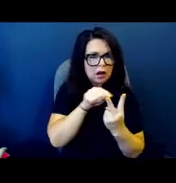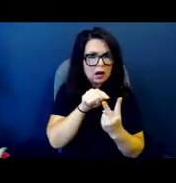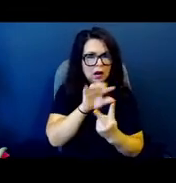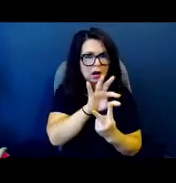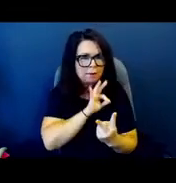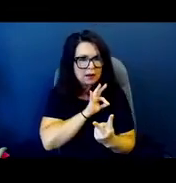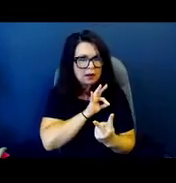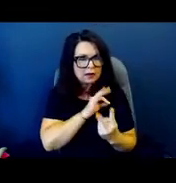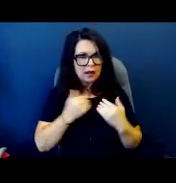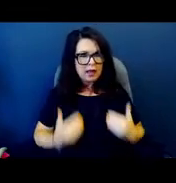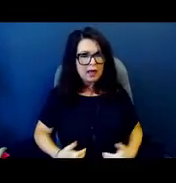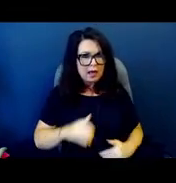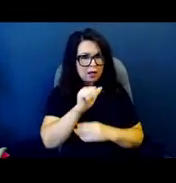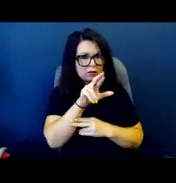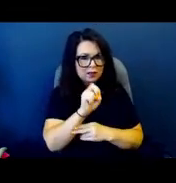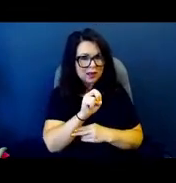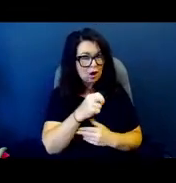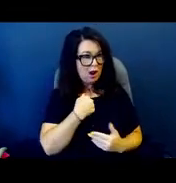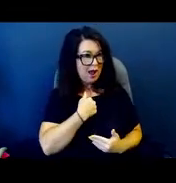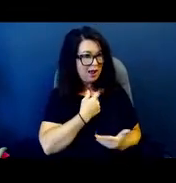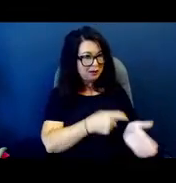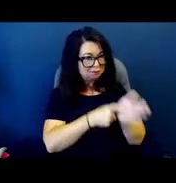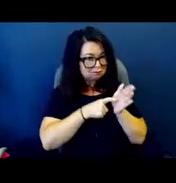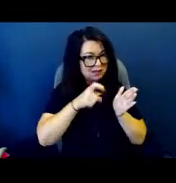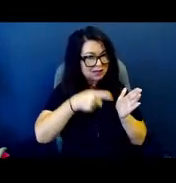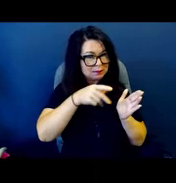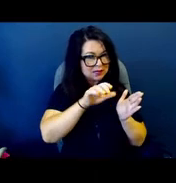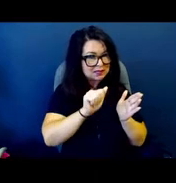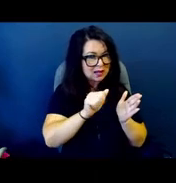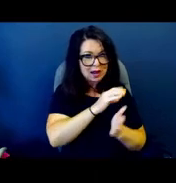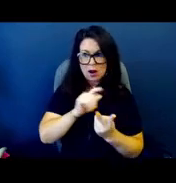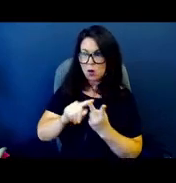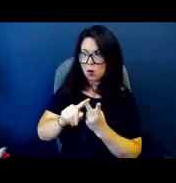care assistant, which I need to live, and my ability to